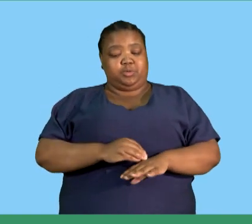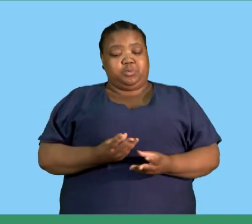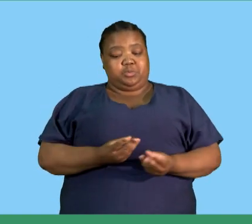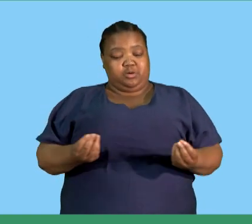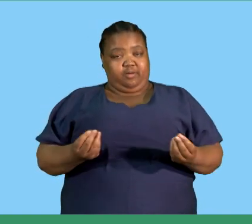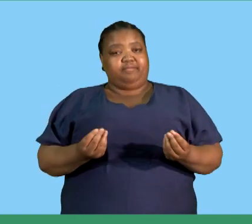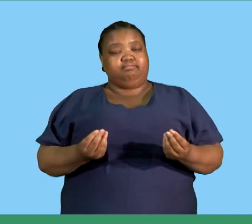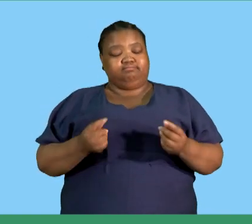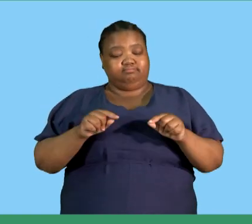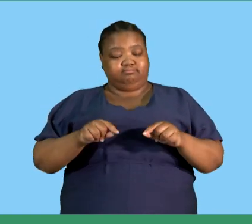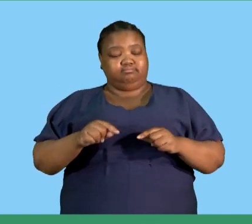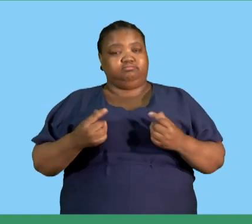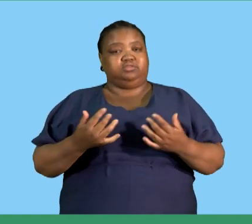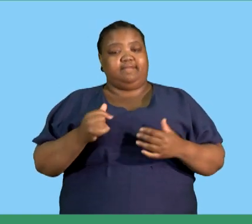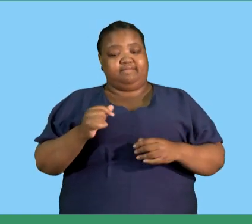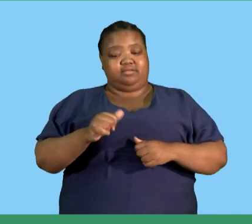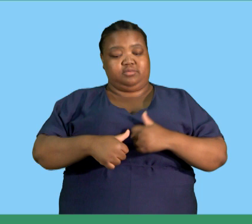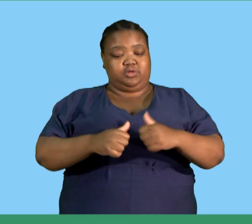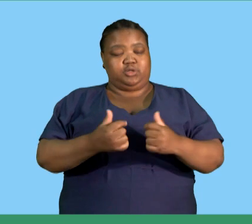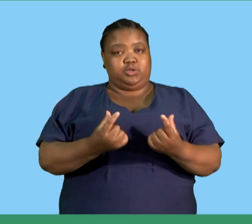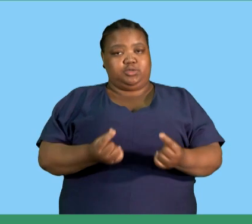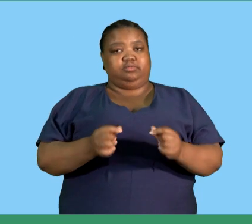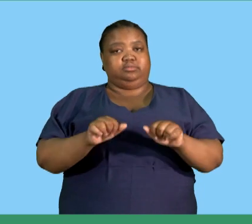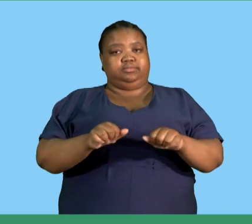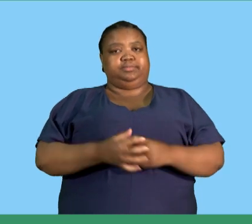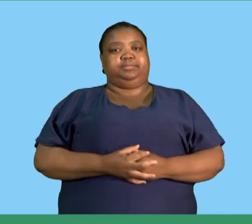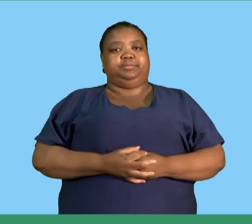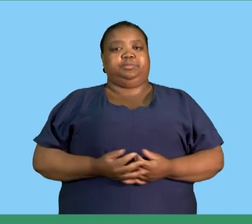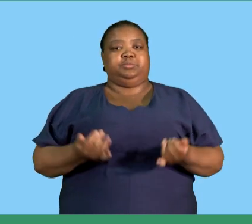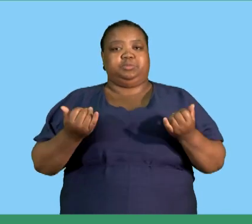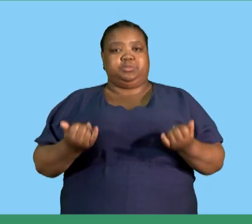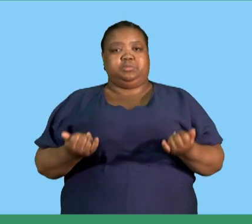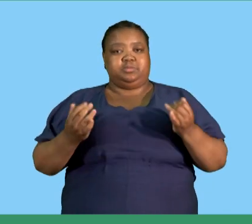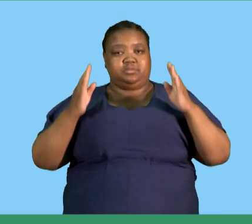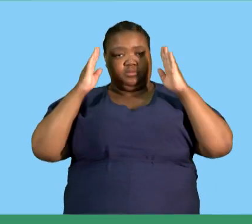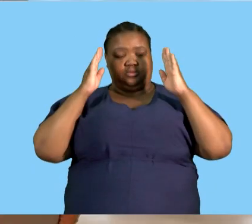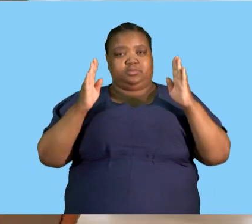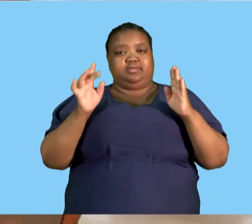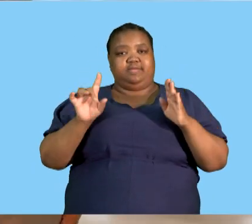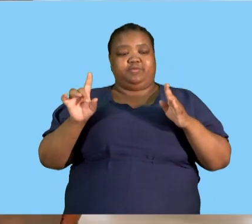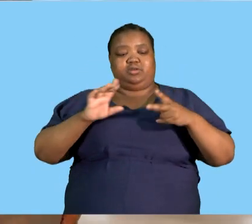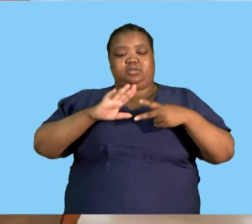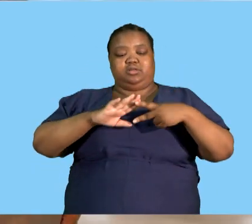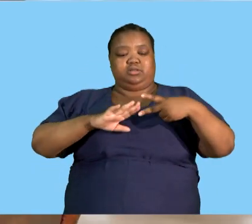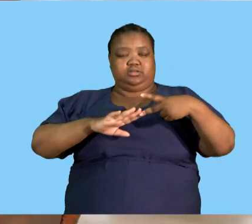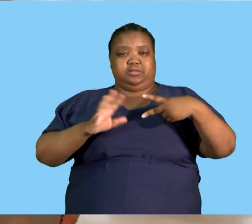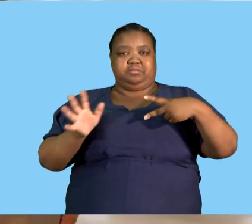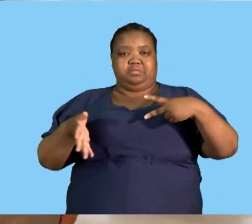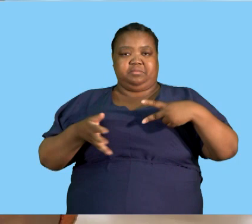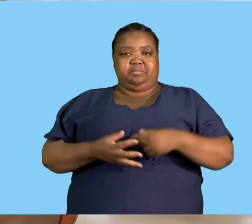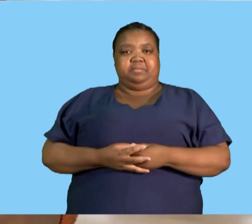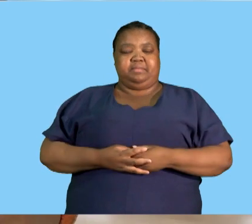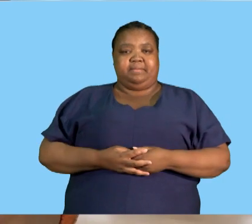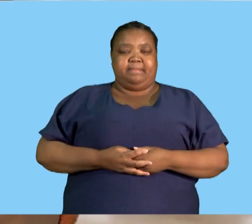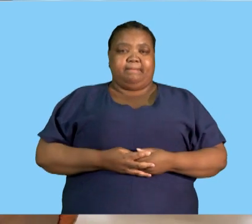going to do the steps, problem-solving steps. We're going to do the application and the impacts of the problem-solving techniques. Remember, we're only focusing on